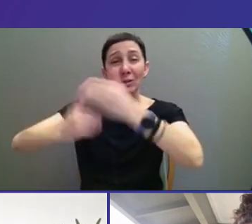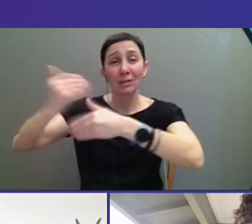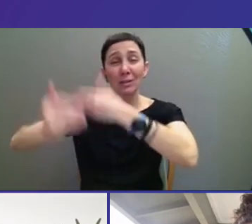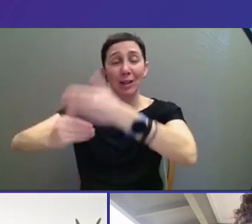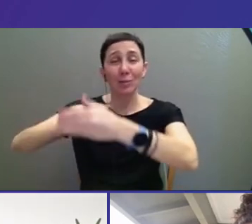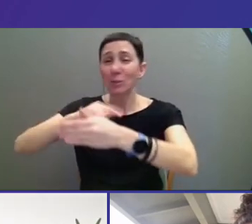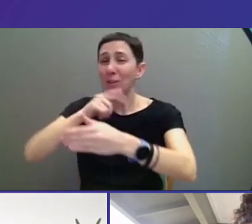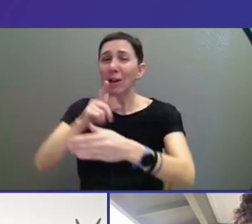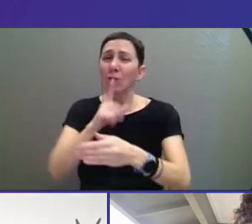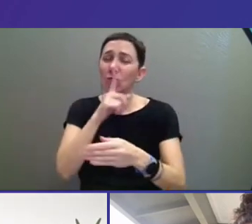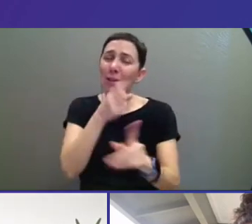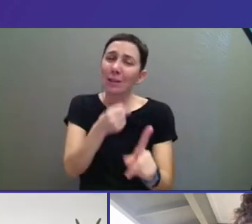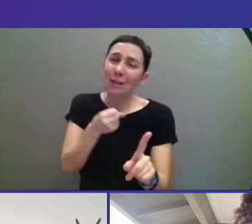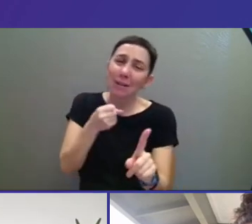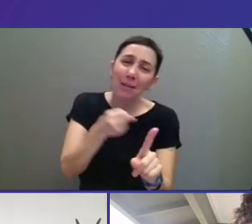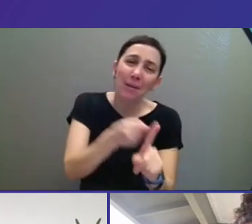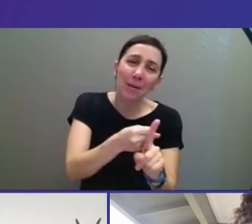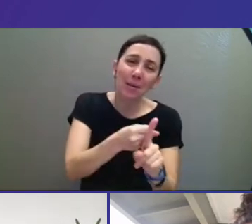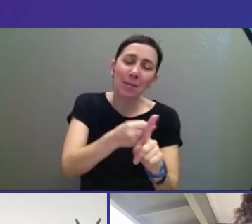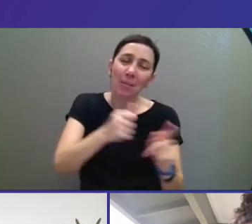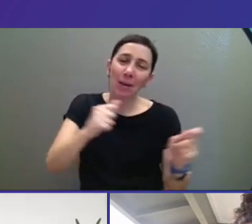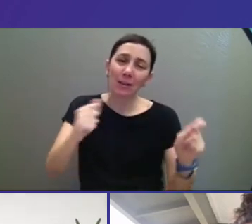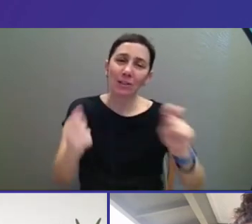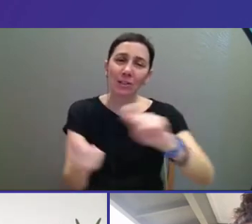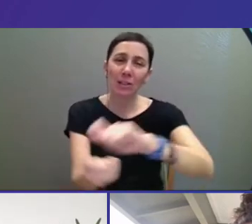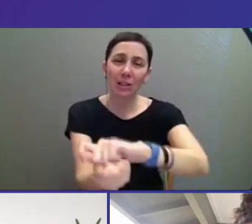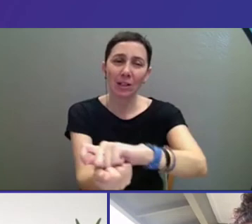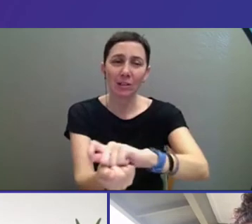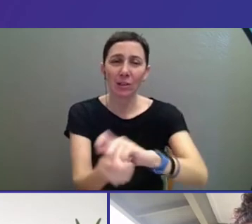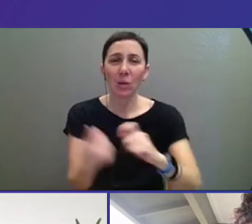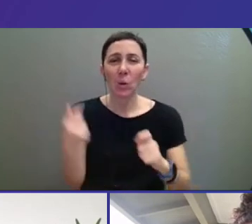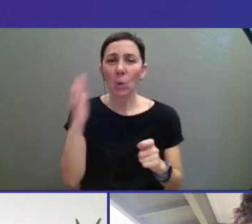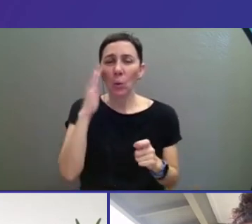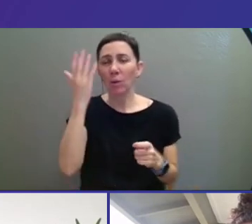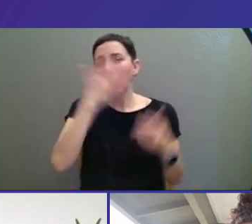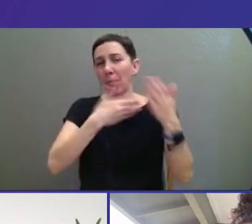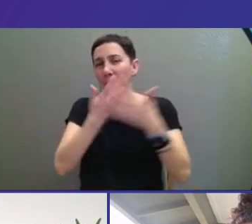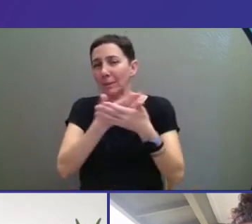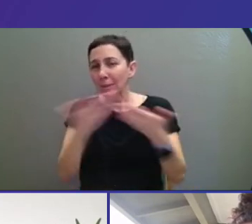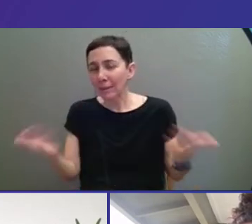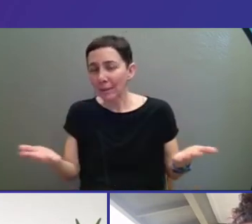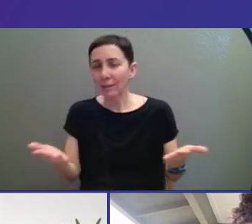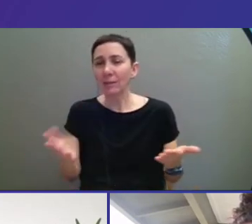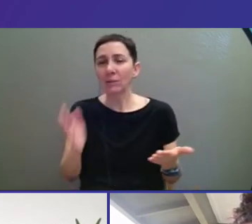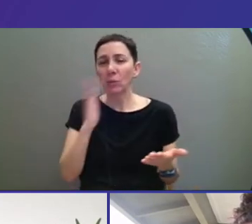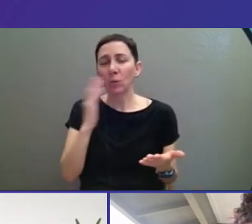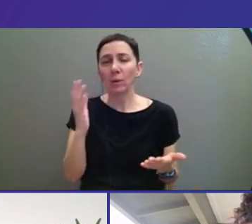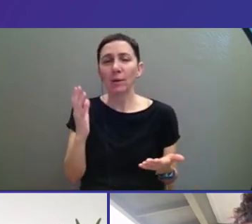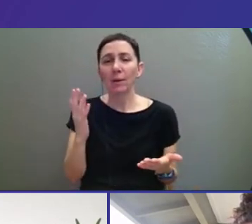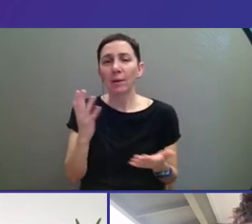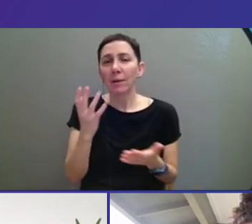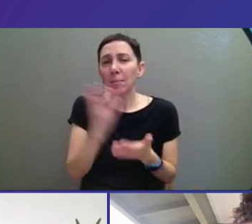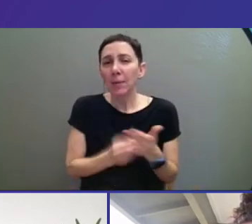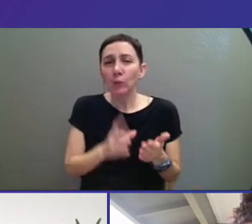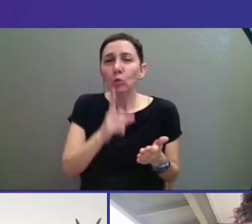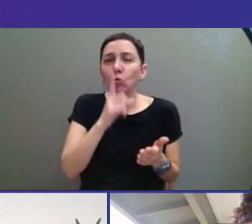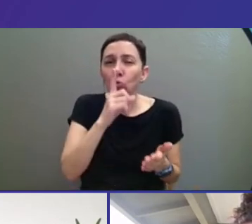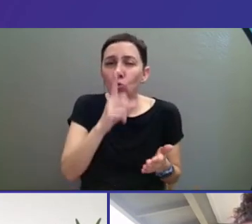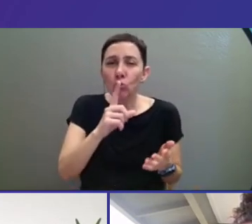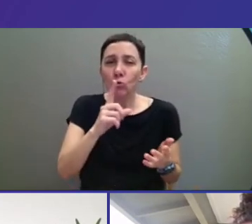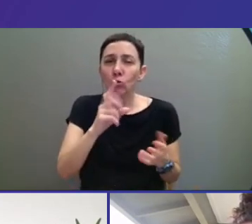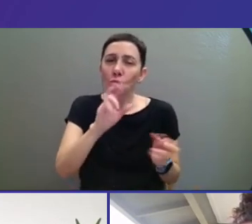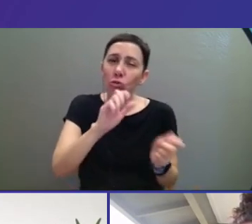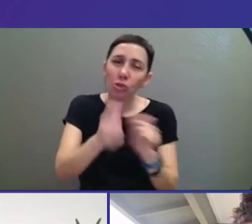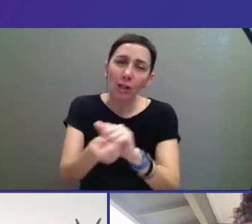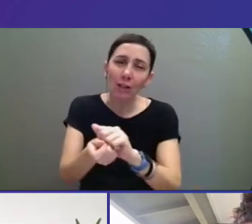not become aware in ways that lead to true respect and true change in a really fine-grained way. So I'll